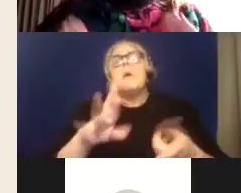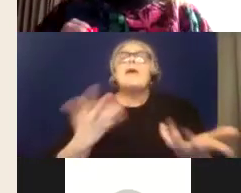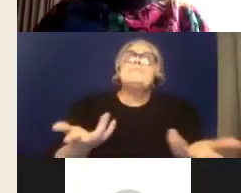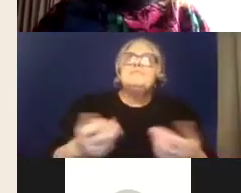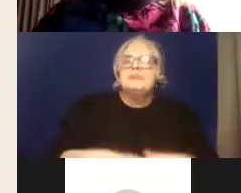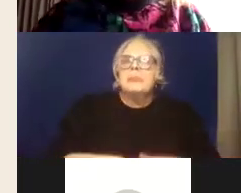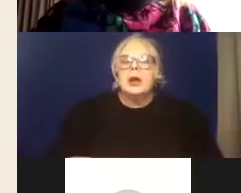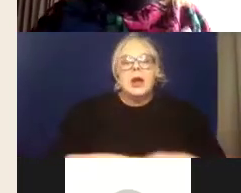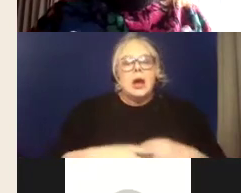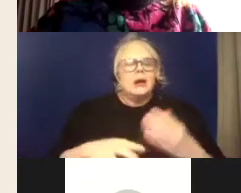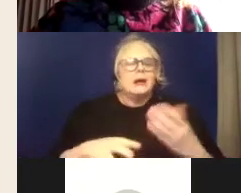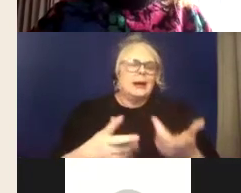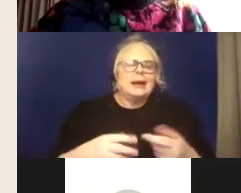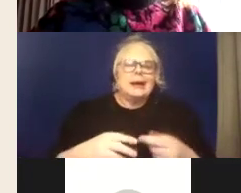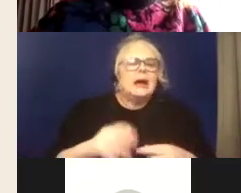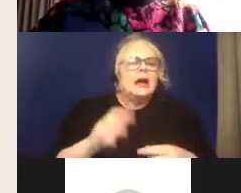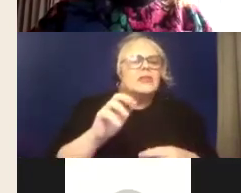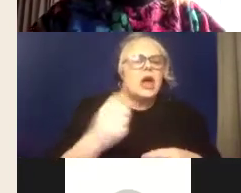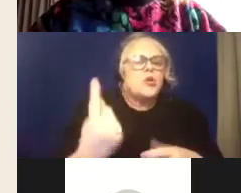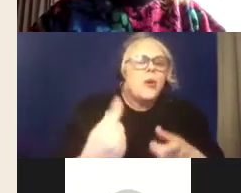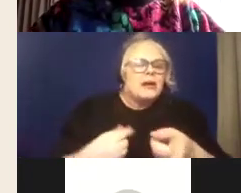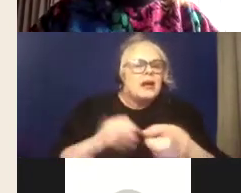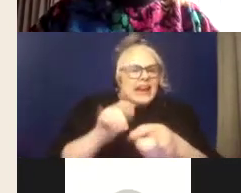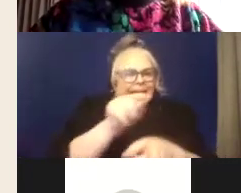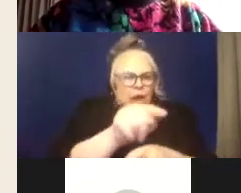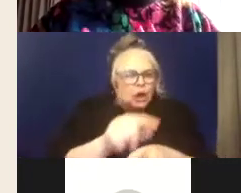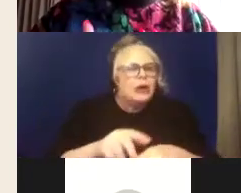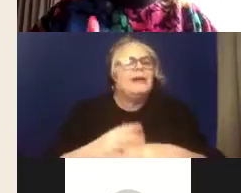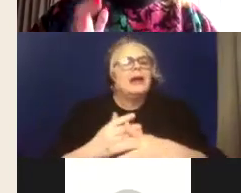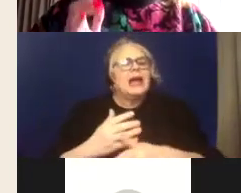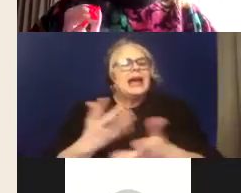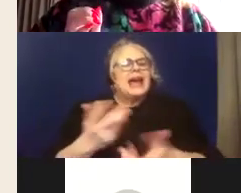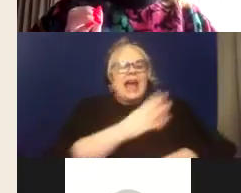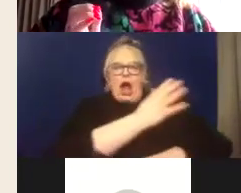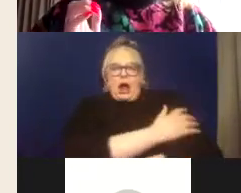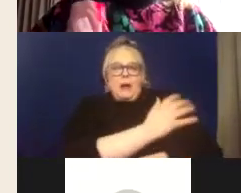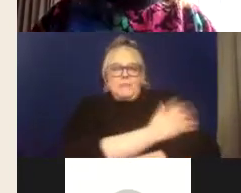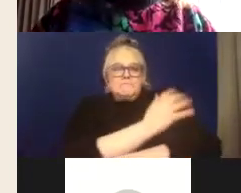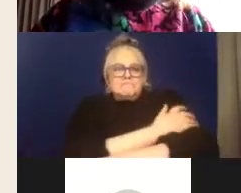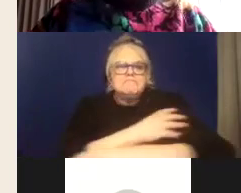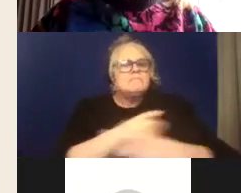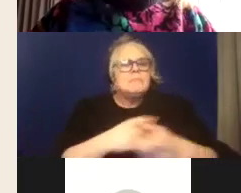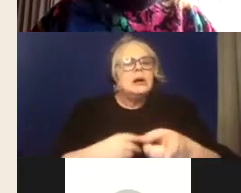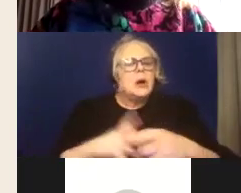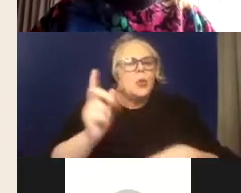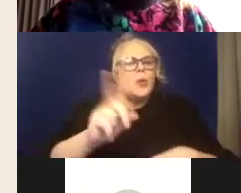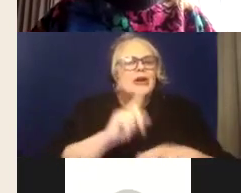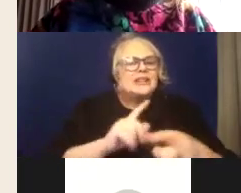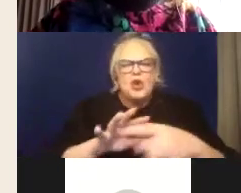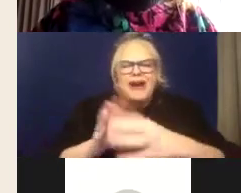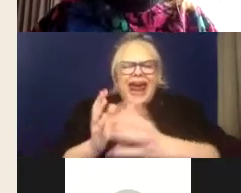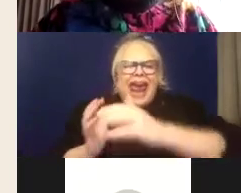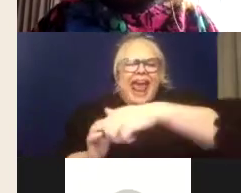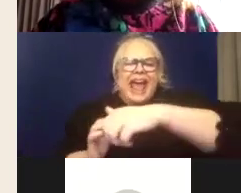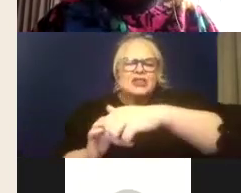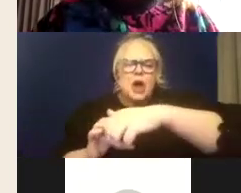is still pretty bad at, that we can still catch most of the time when it does it, is looking for your hand doesn't bend that way, or that is not